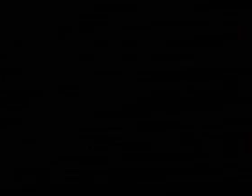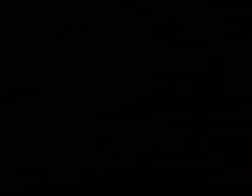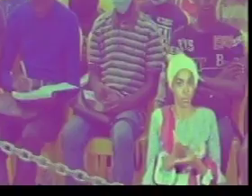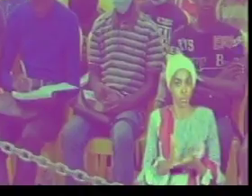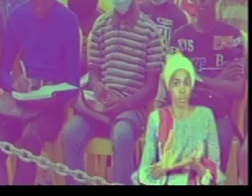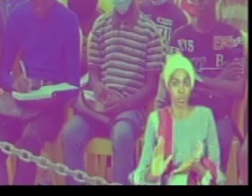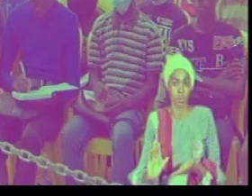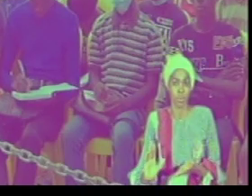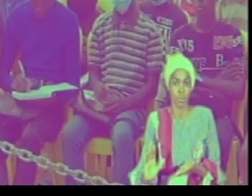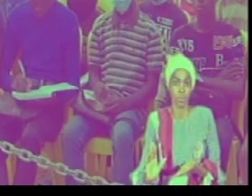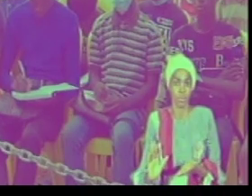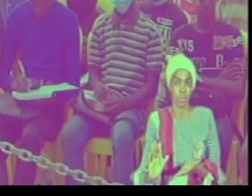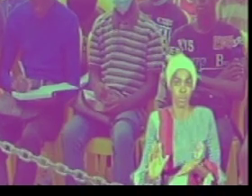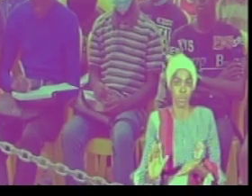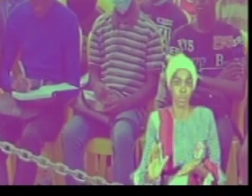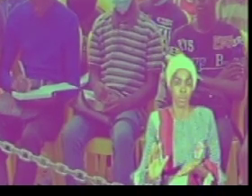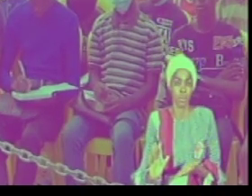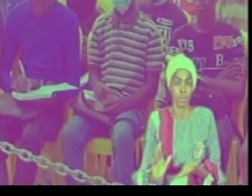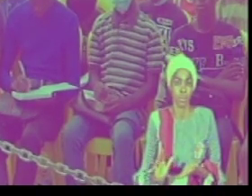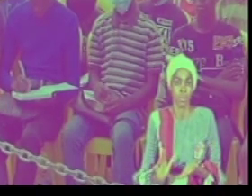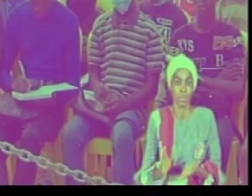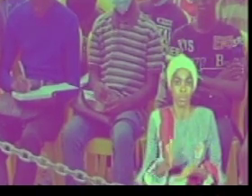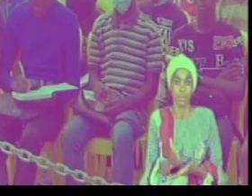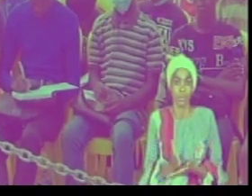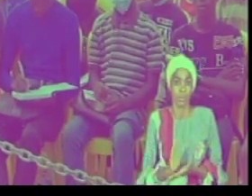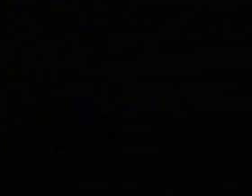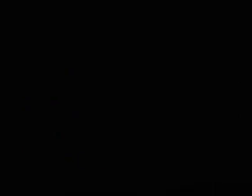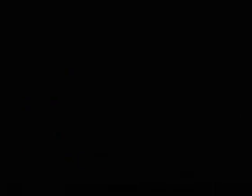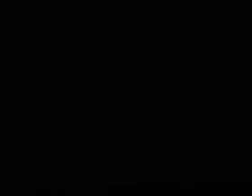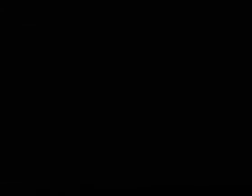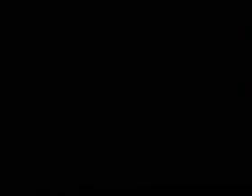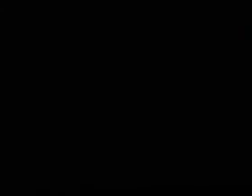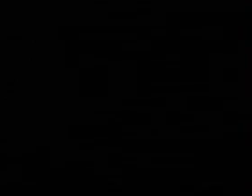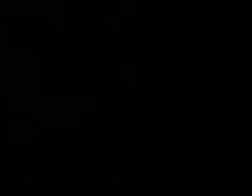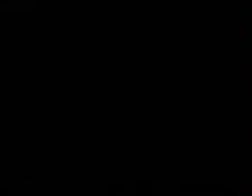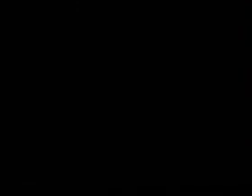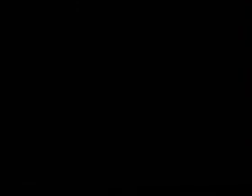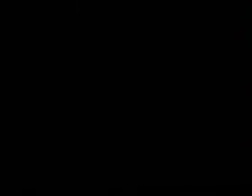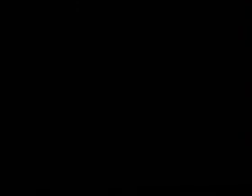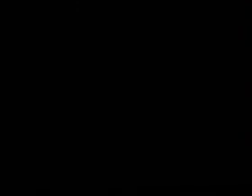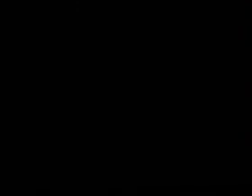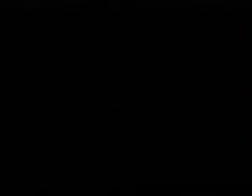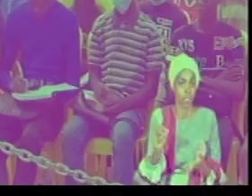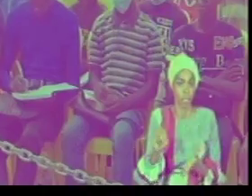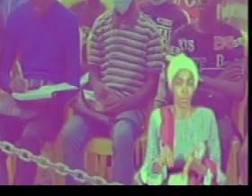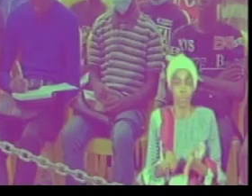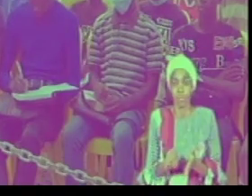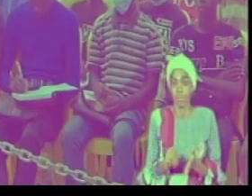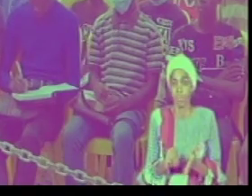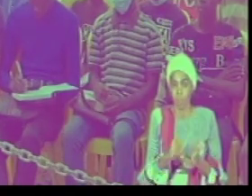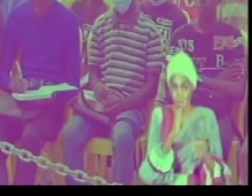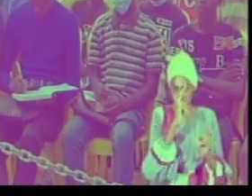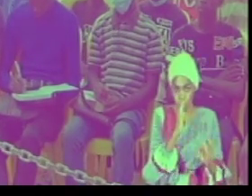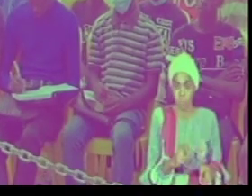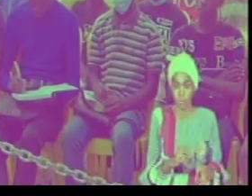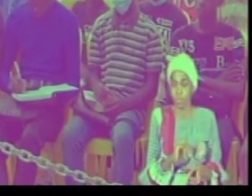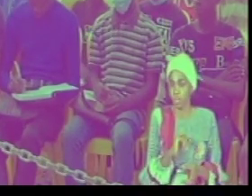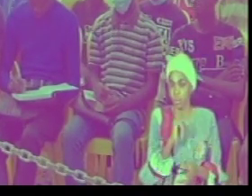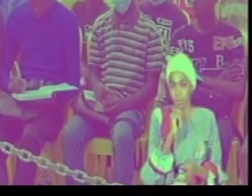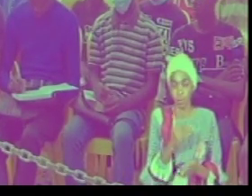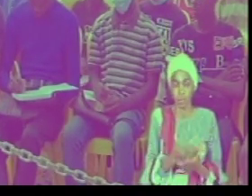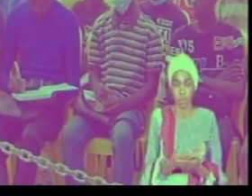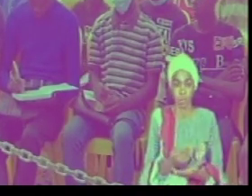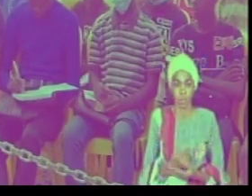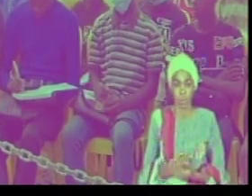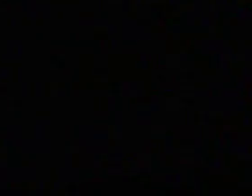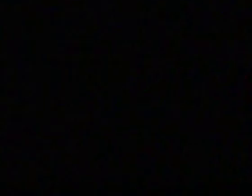called plagiarism. I guess that's just a comment. This one says, my question, are posts on social media. Can